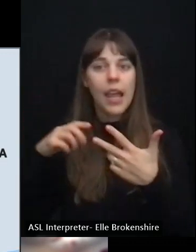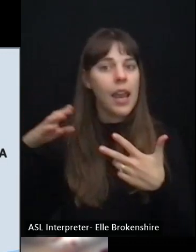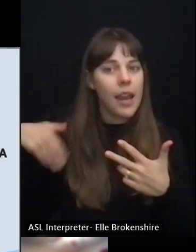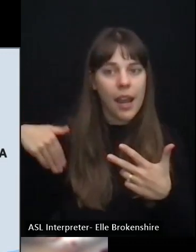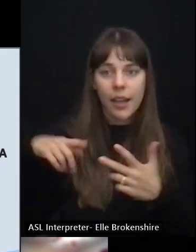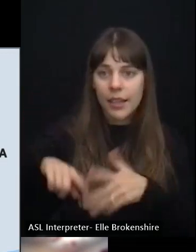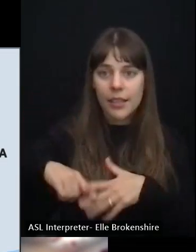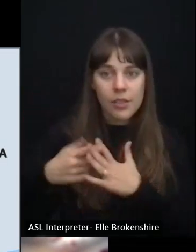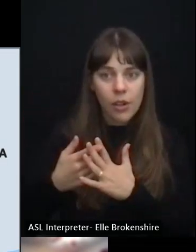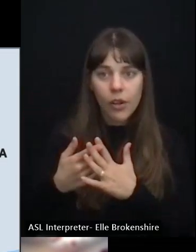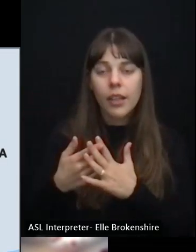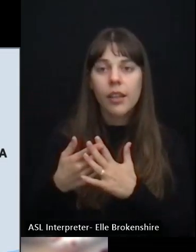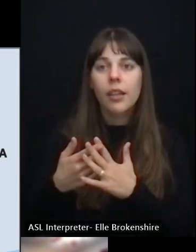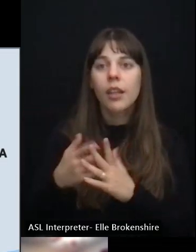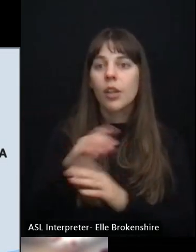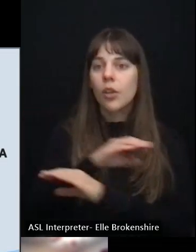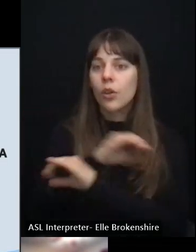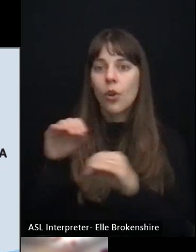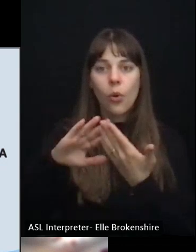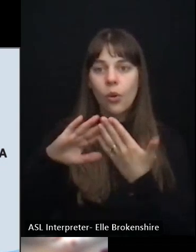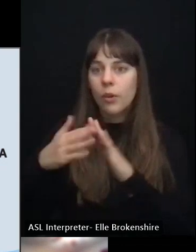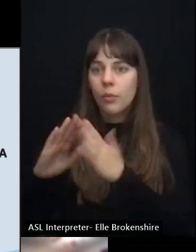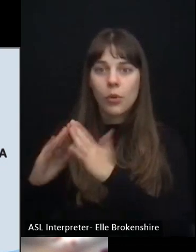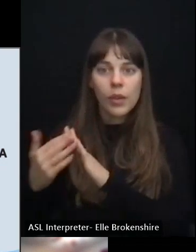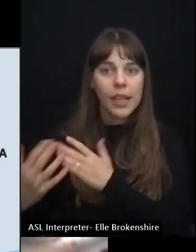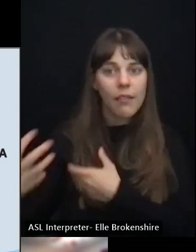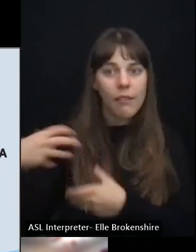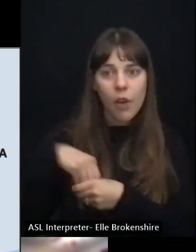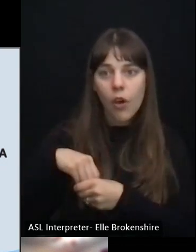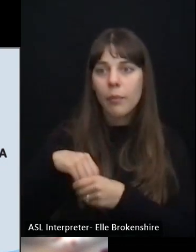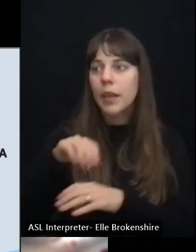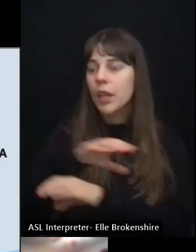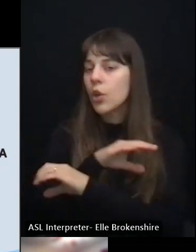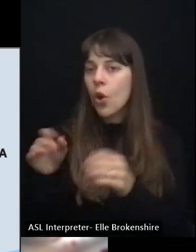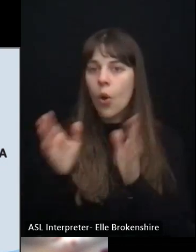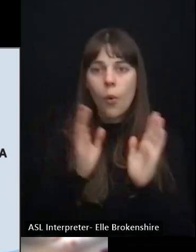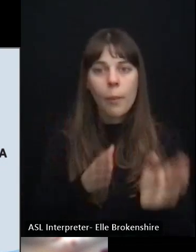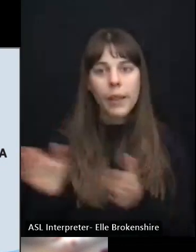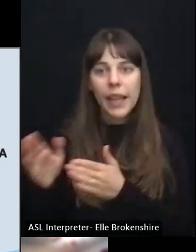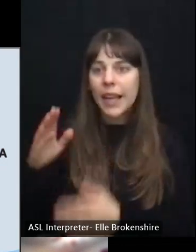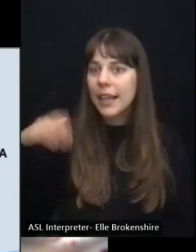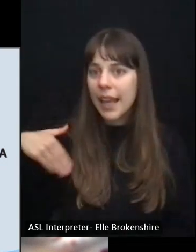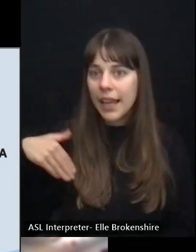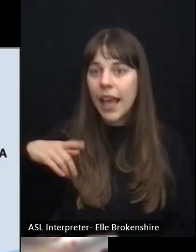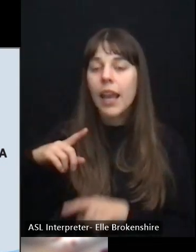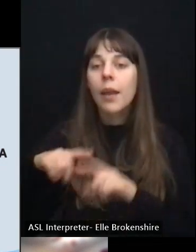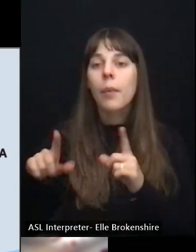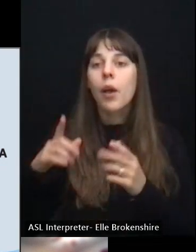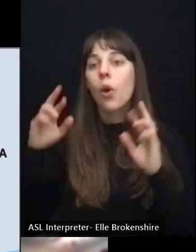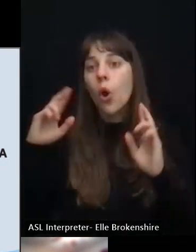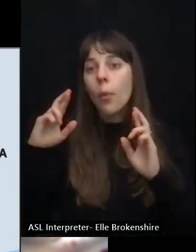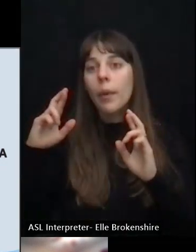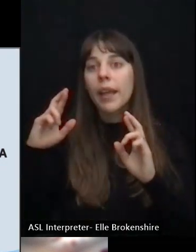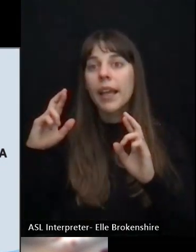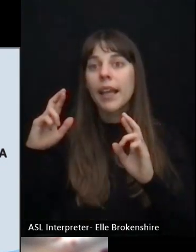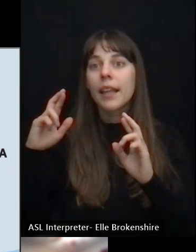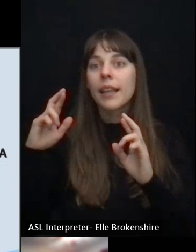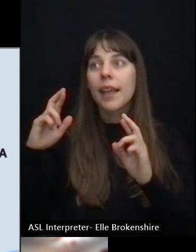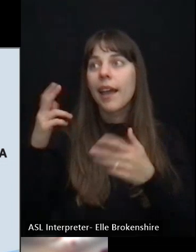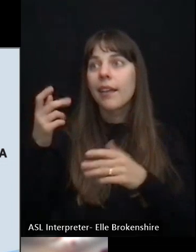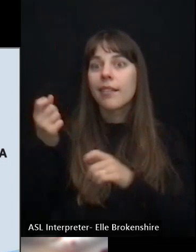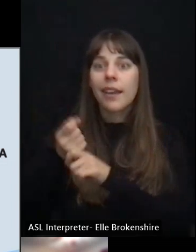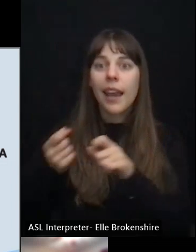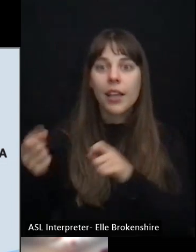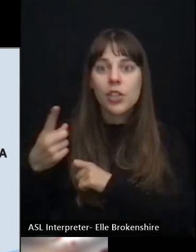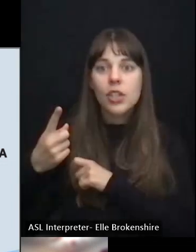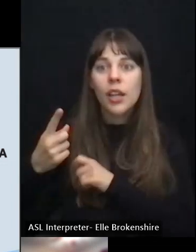terms of any community involvement phases or anything for planning. But we do hope in the next year, we're trying to see if we can bundle all